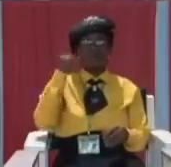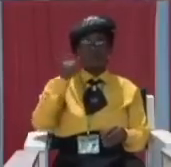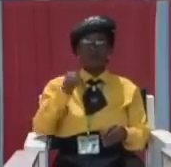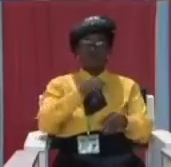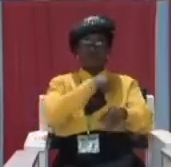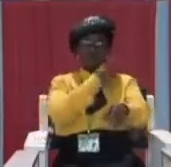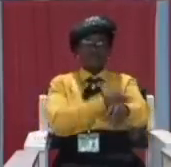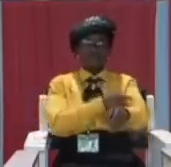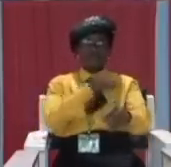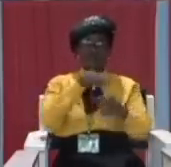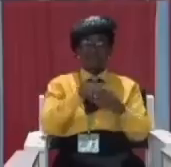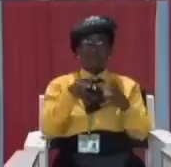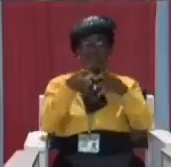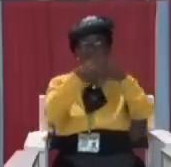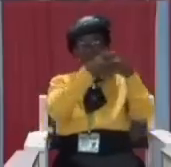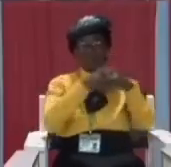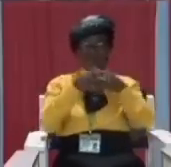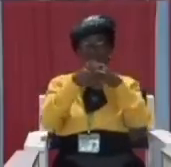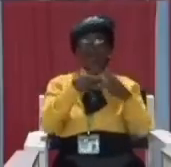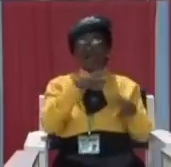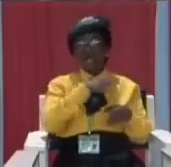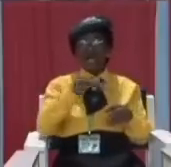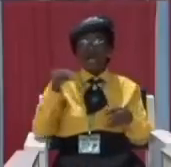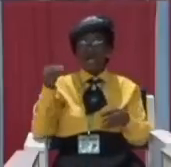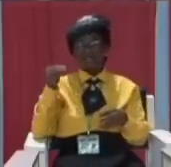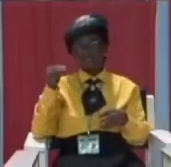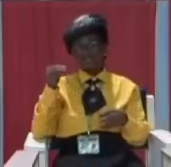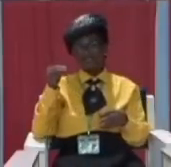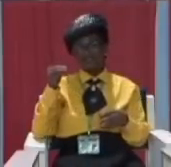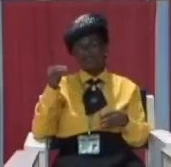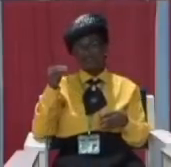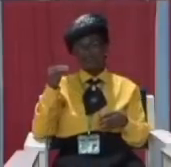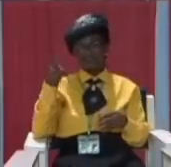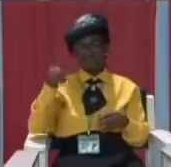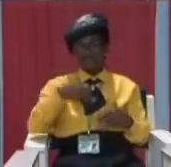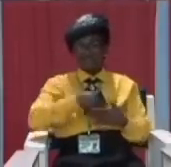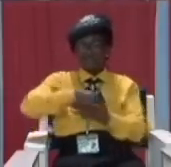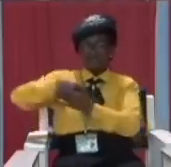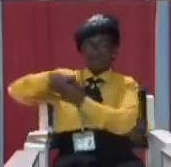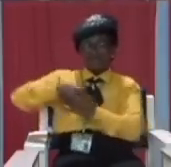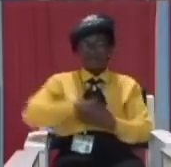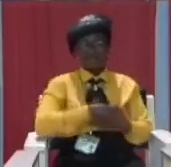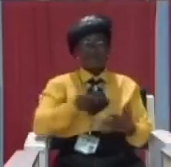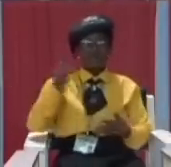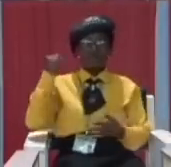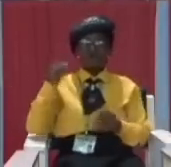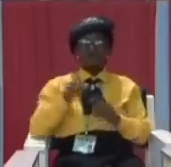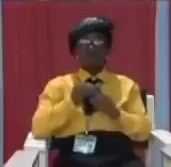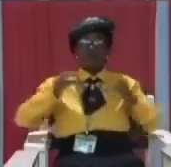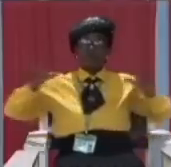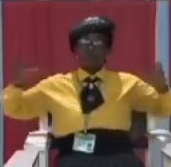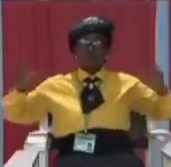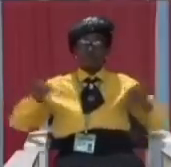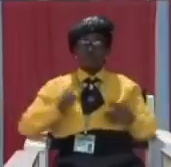America, and the baby was too big to come